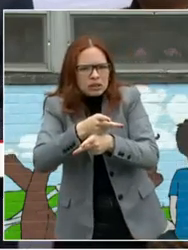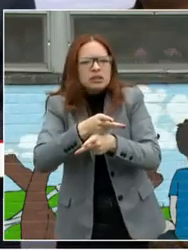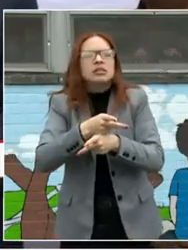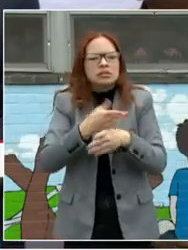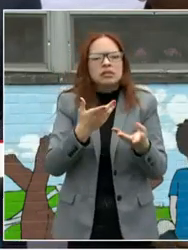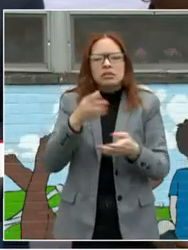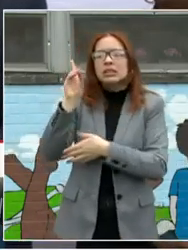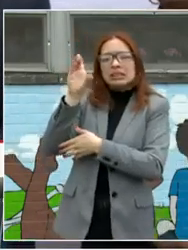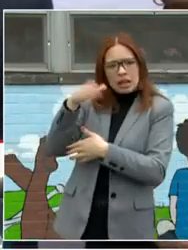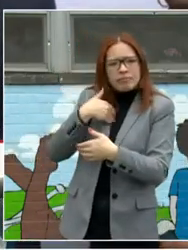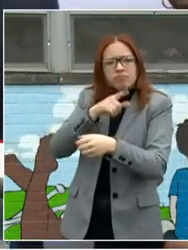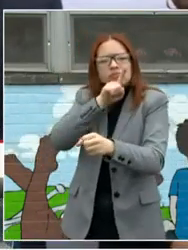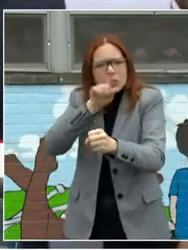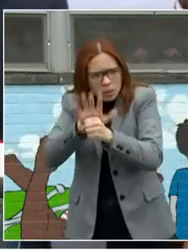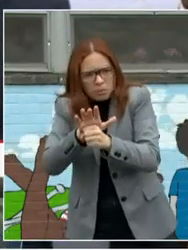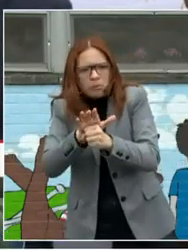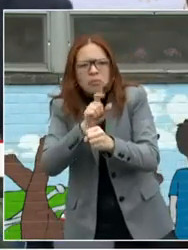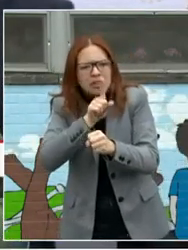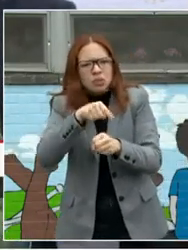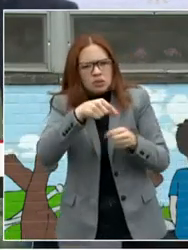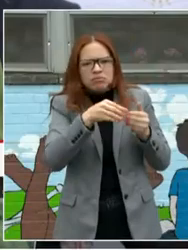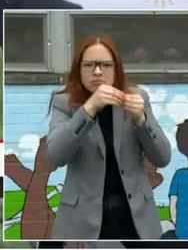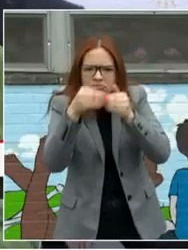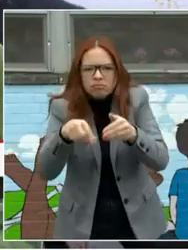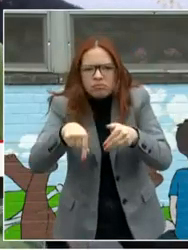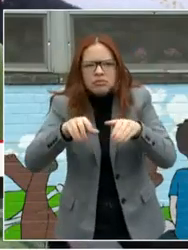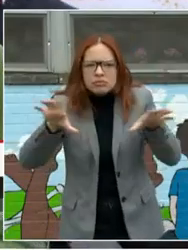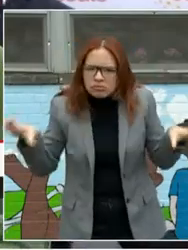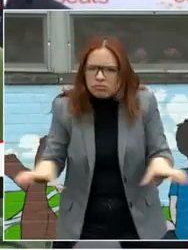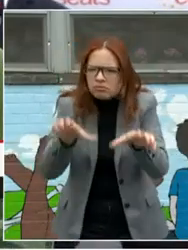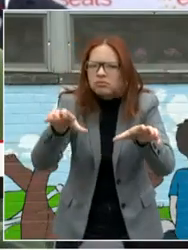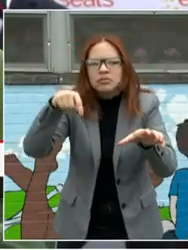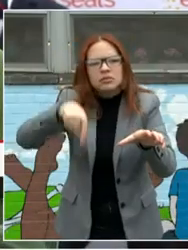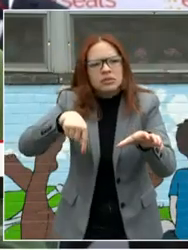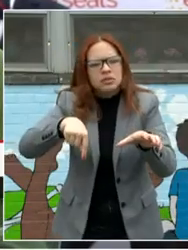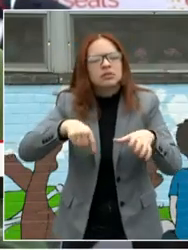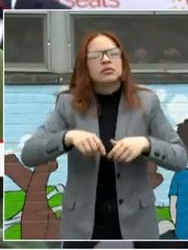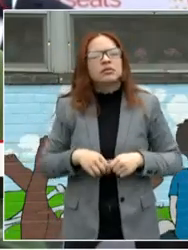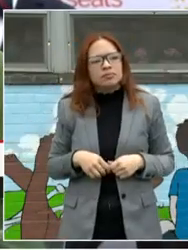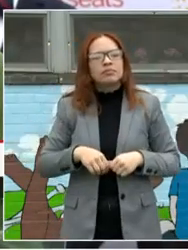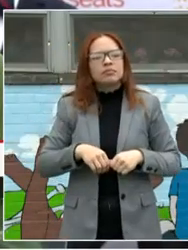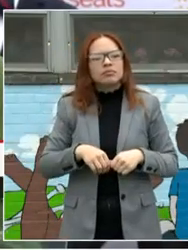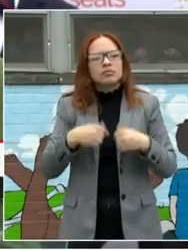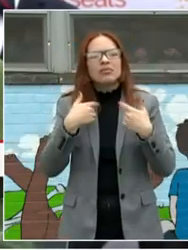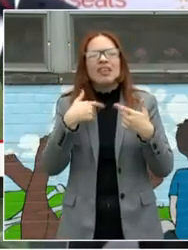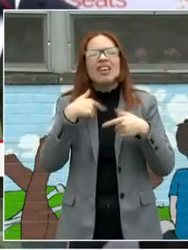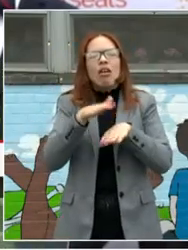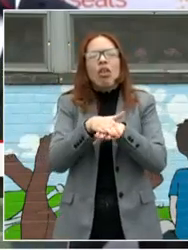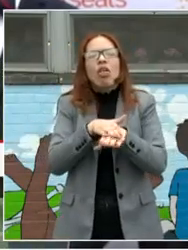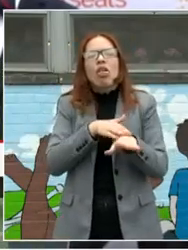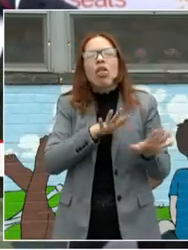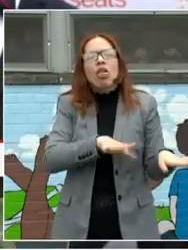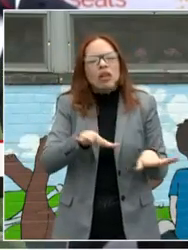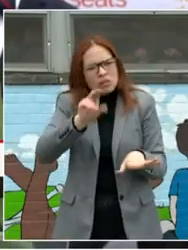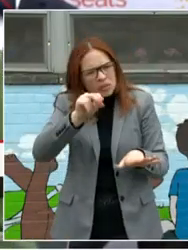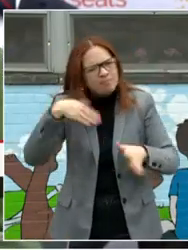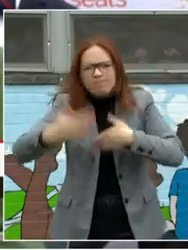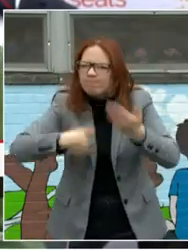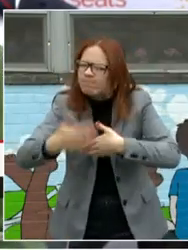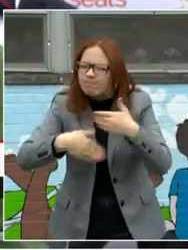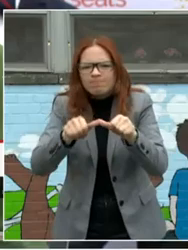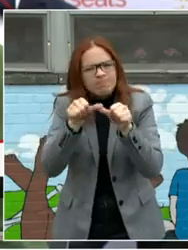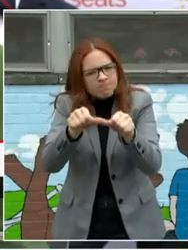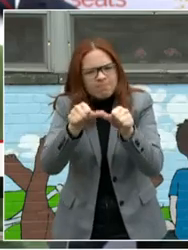made us a leader in the nation, and we didn't want to slow down. So we know that high quality child care is critical to